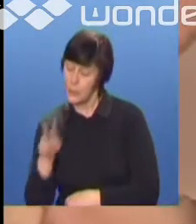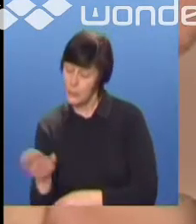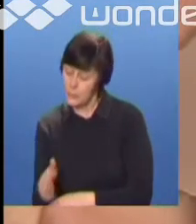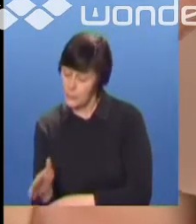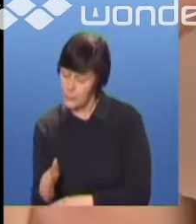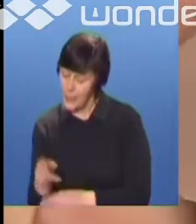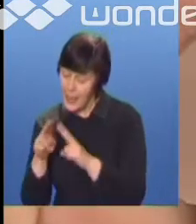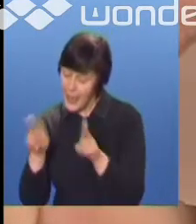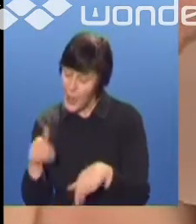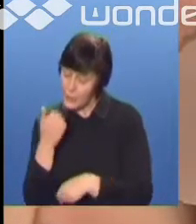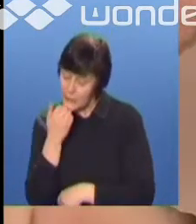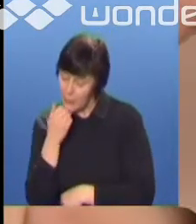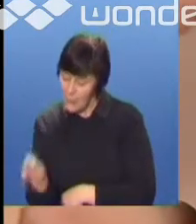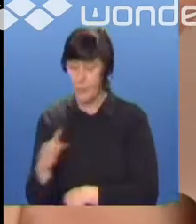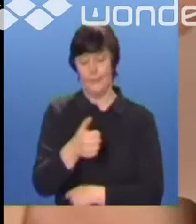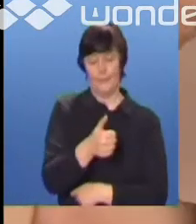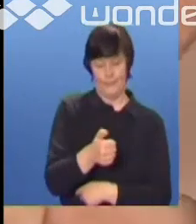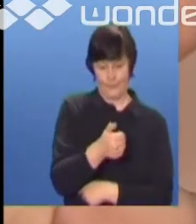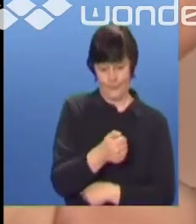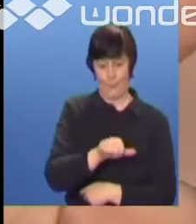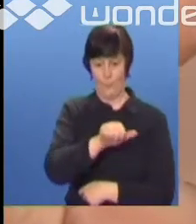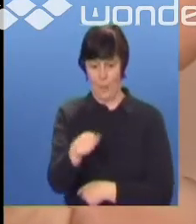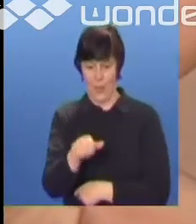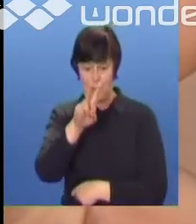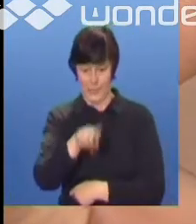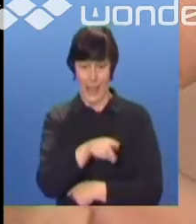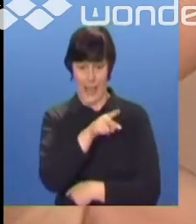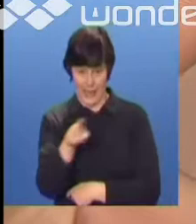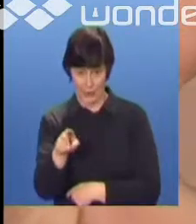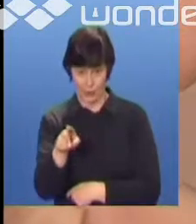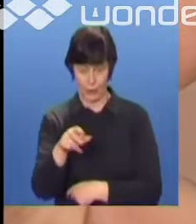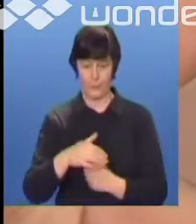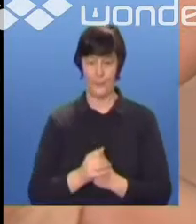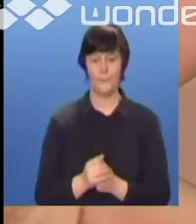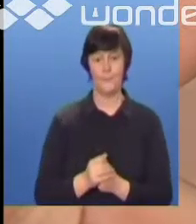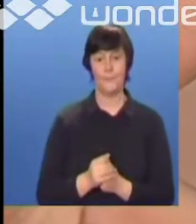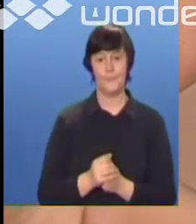then simply enter the advert reference number for the second bid, followed again by the hash symbol.